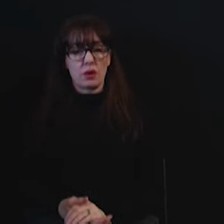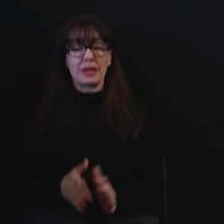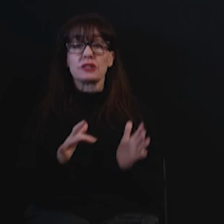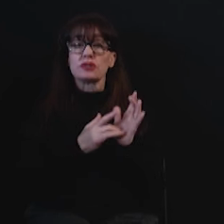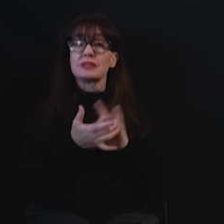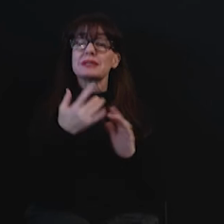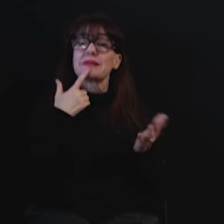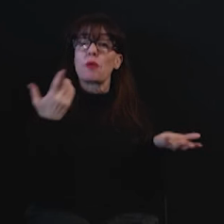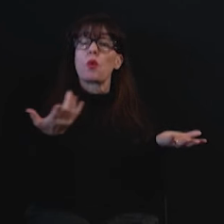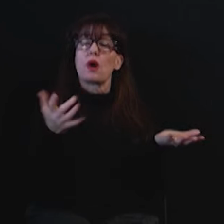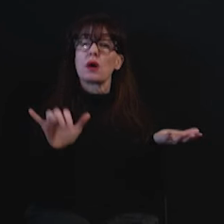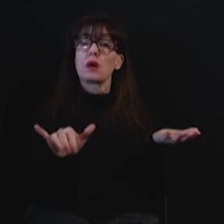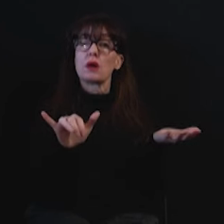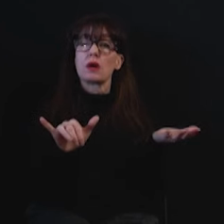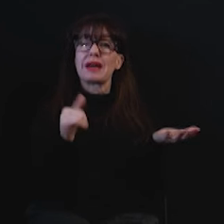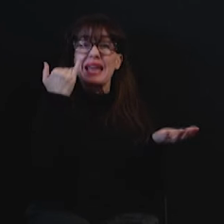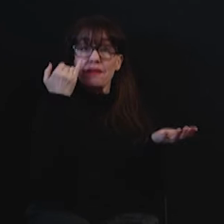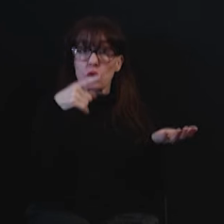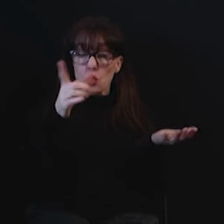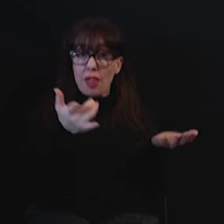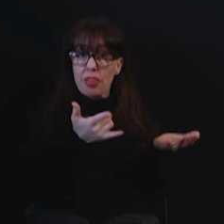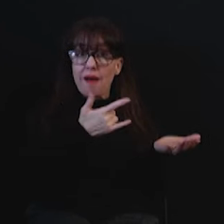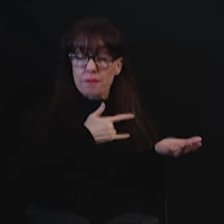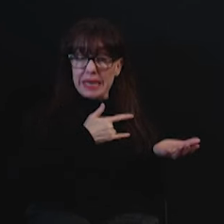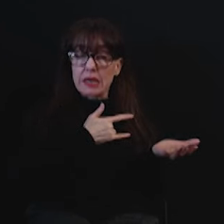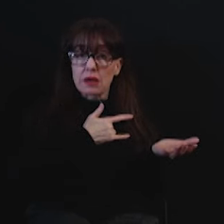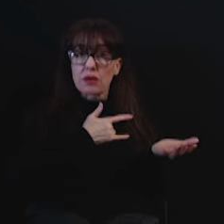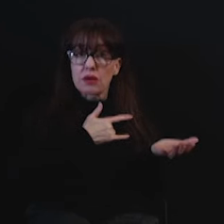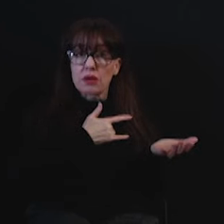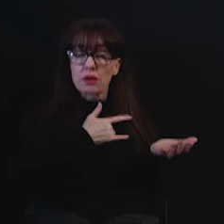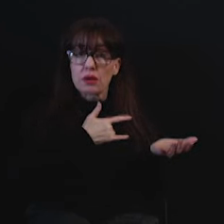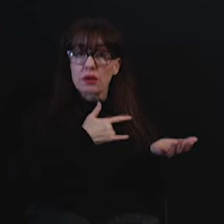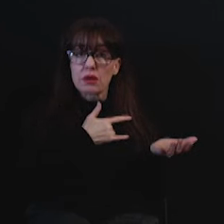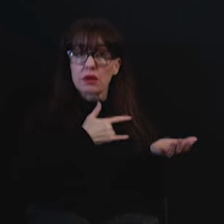say? If you love me,